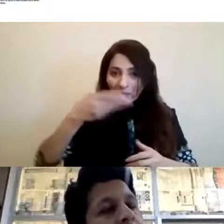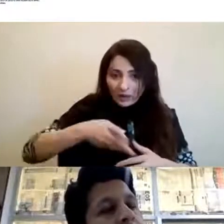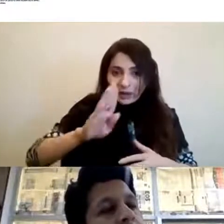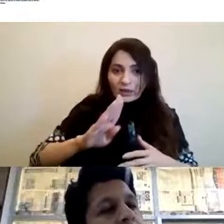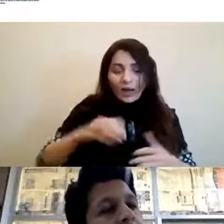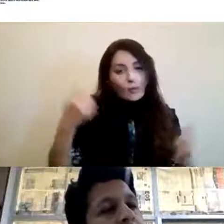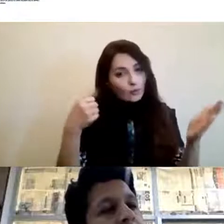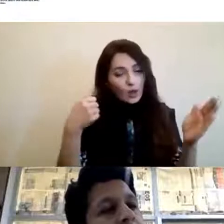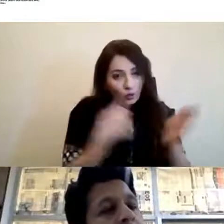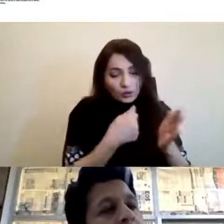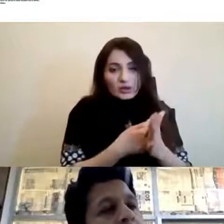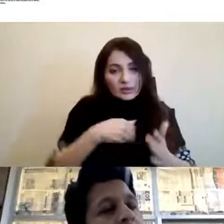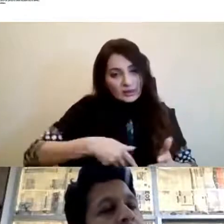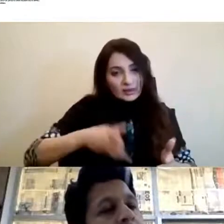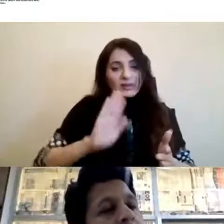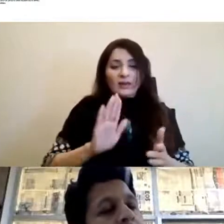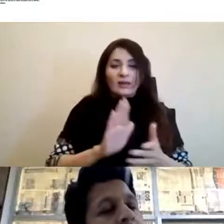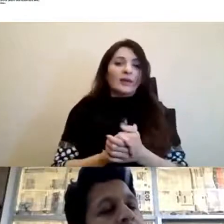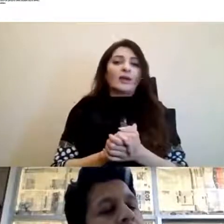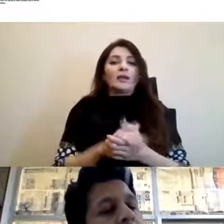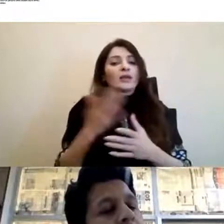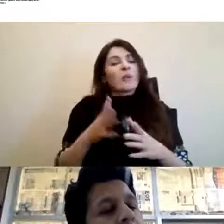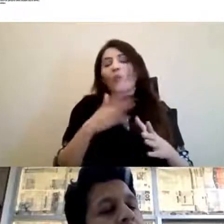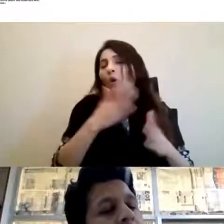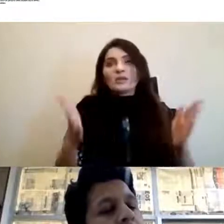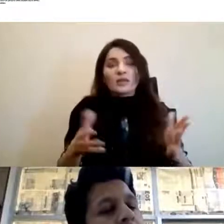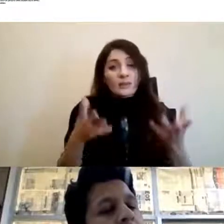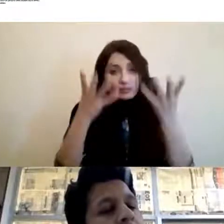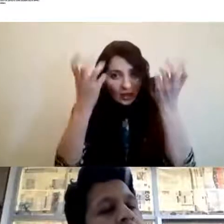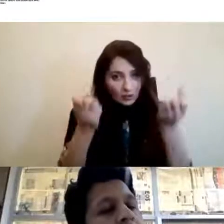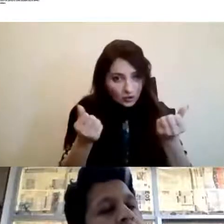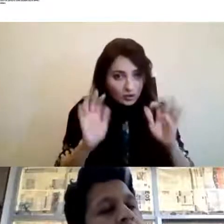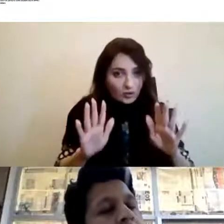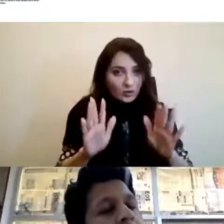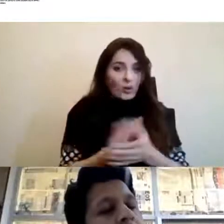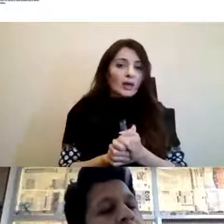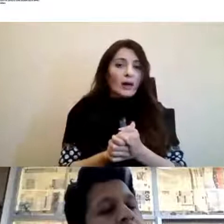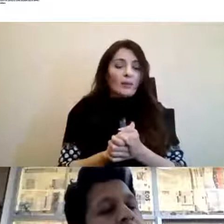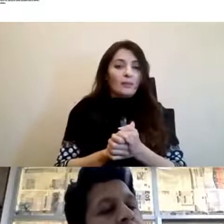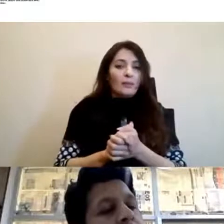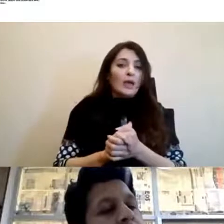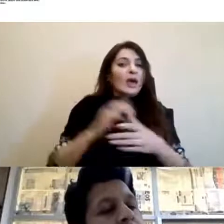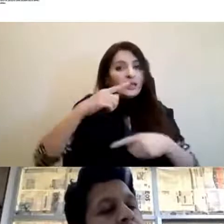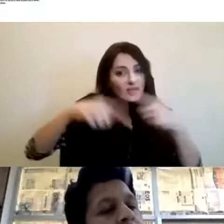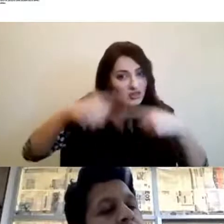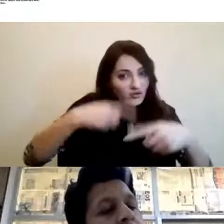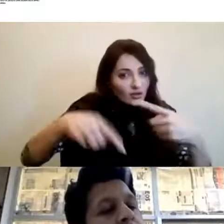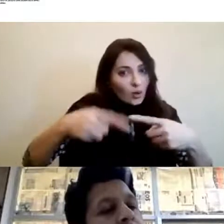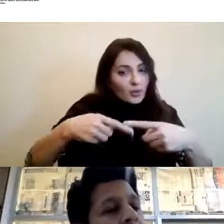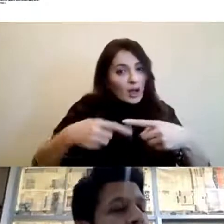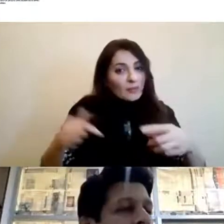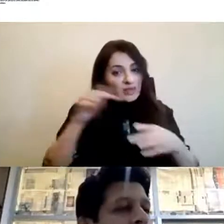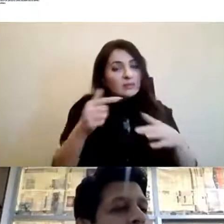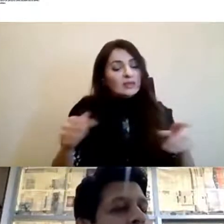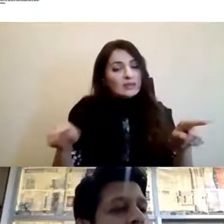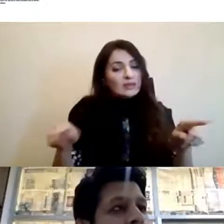disabilities. A lot of opportunity and promise there. We want to engage in industry-wide initiatives to ensure next generation